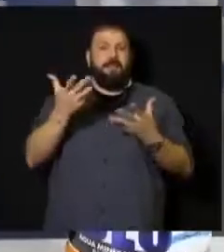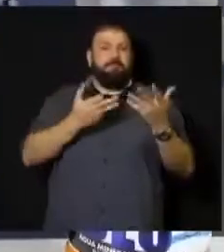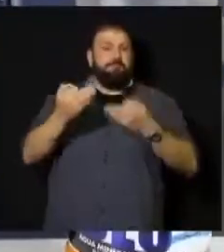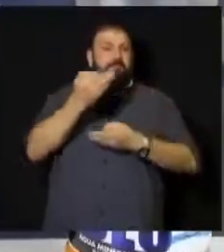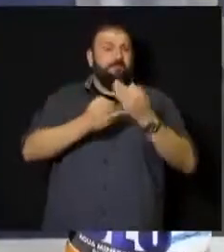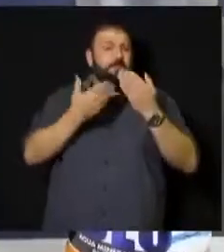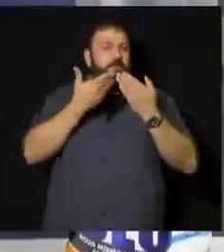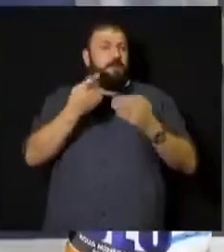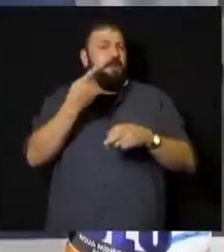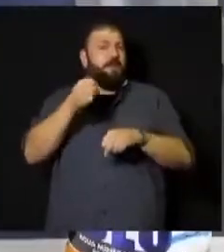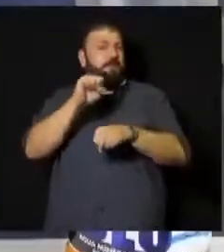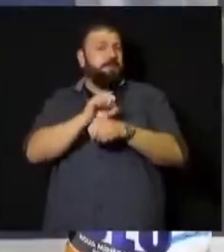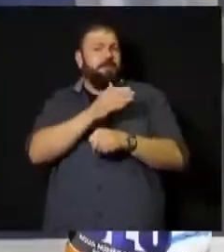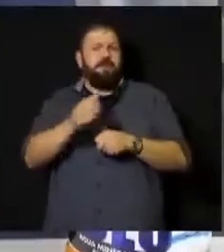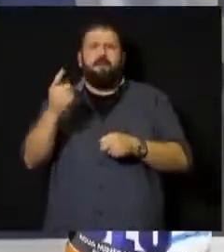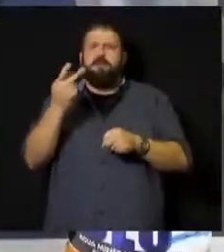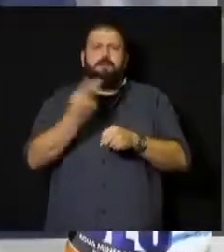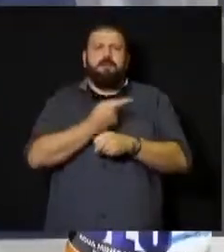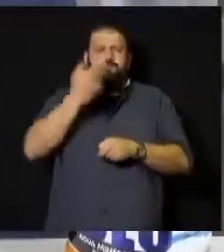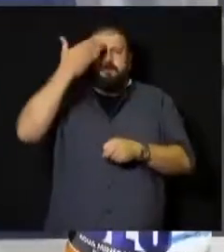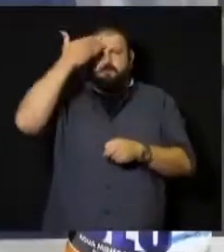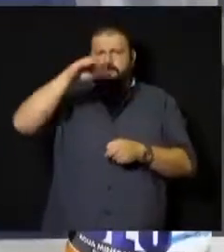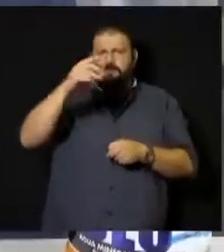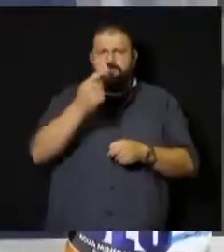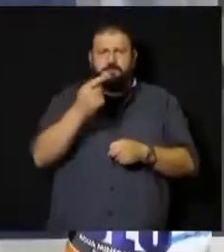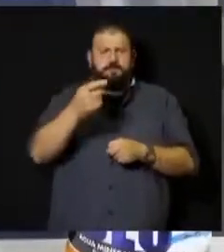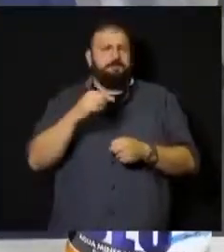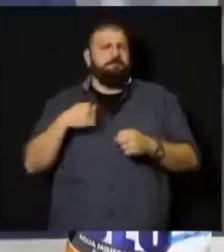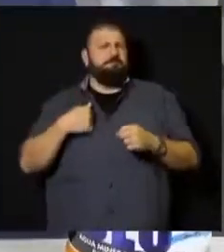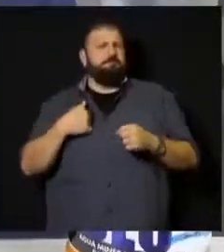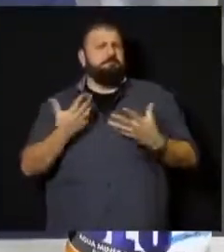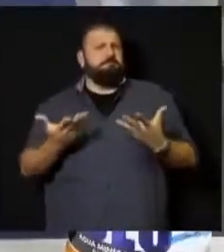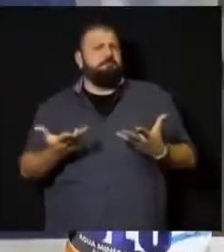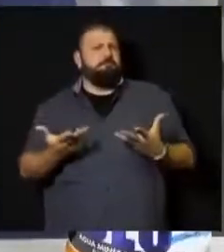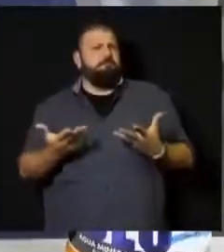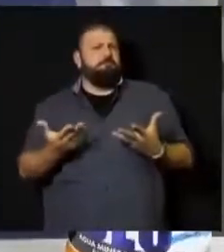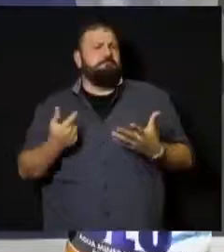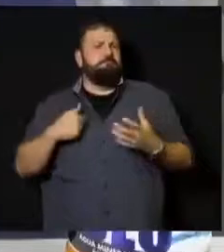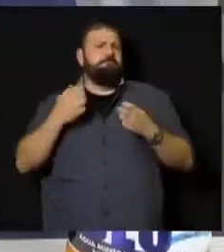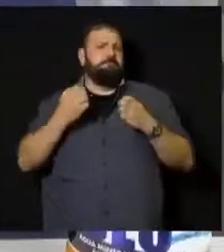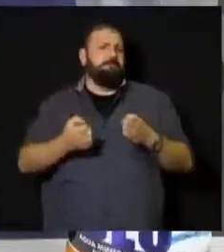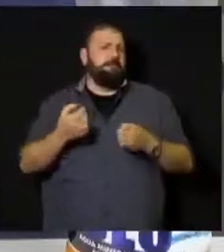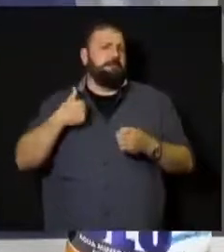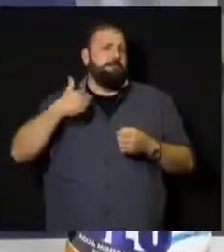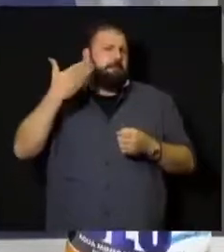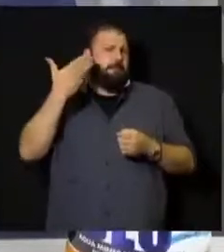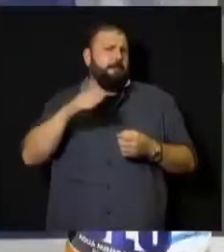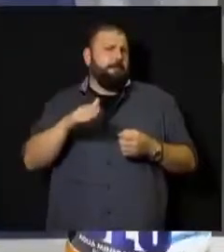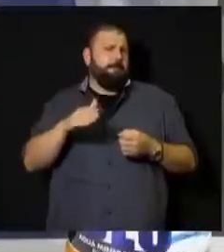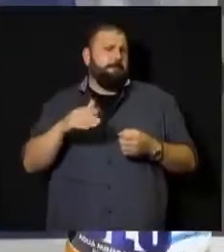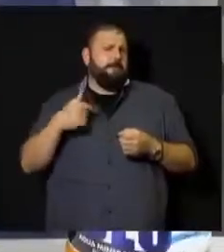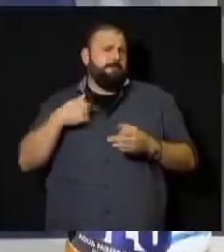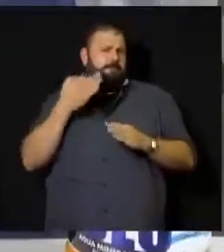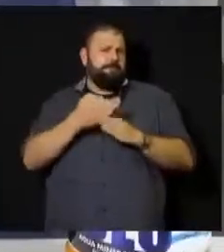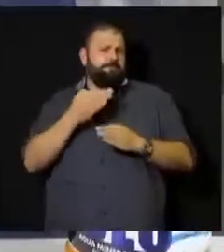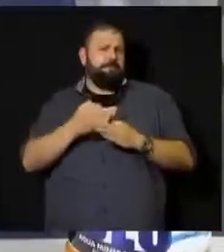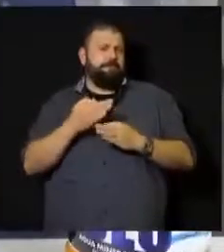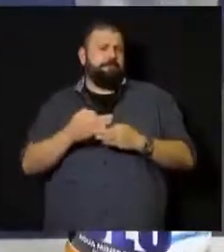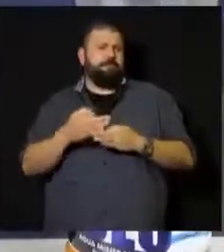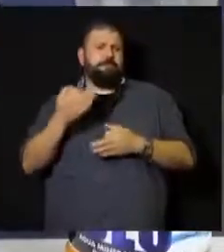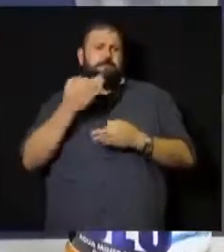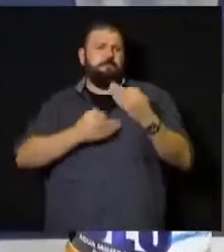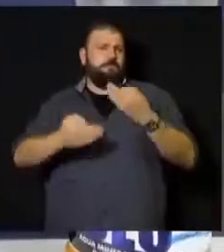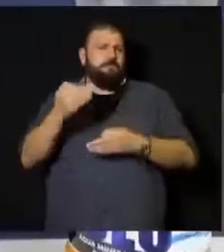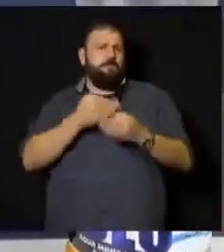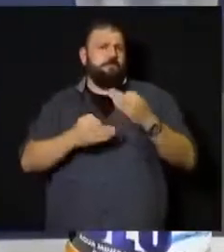you're planning the week. What's going to happen? You know what? Um, Perfect. Yeah, I am in the part